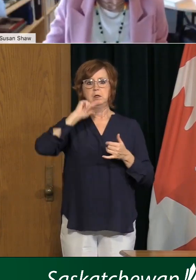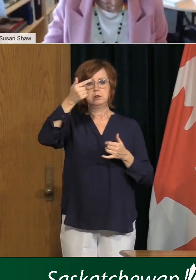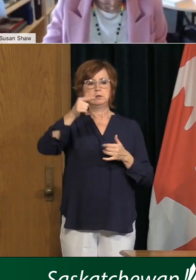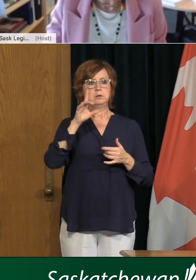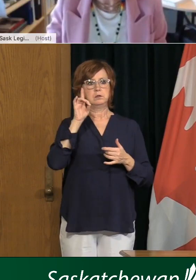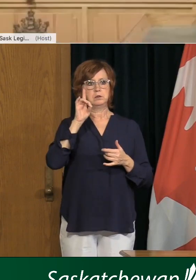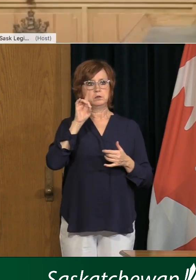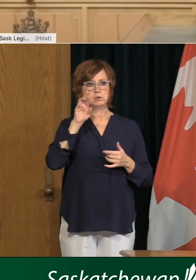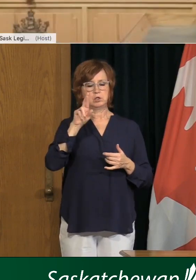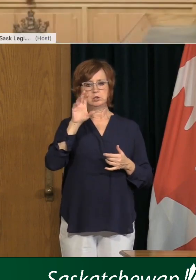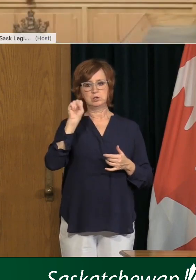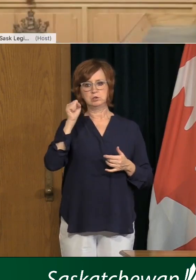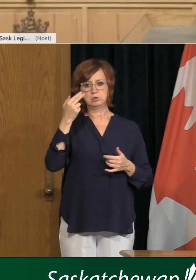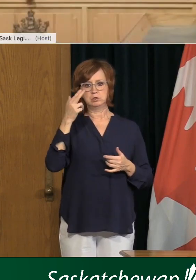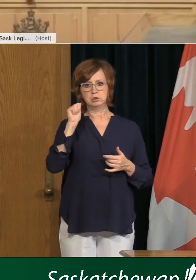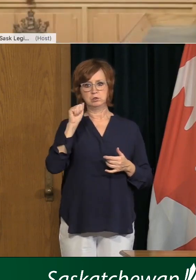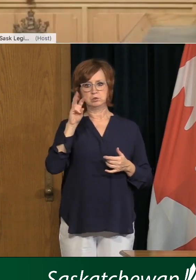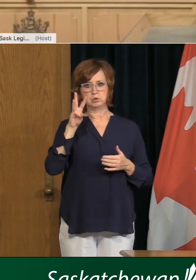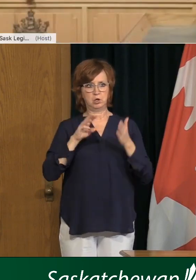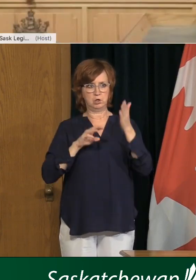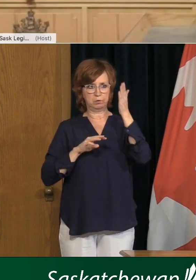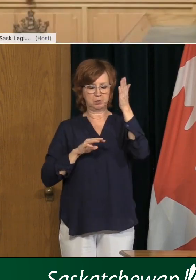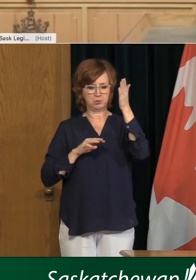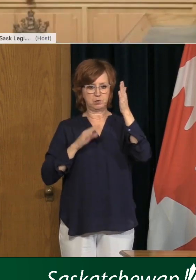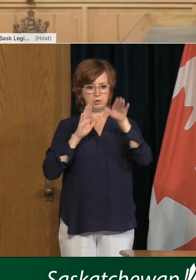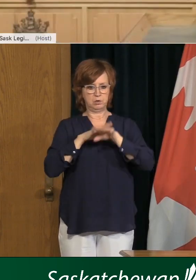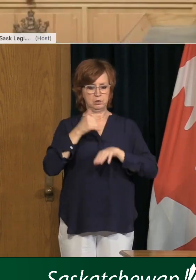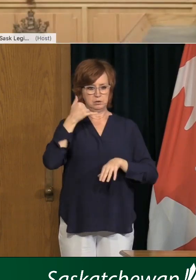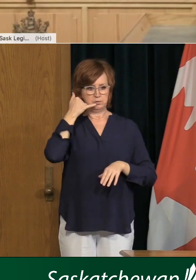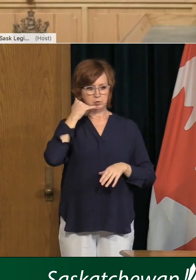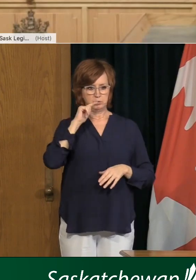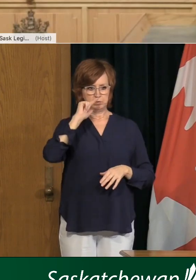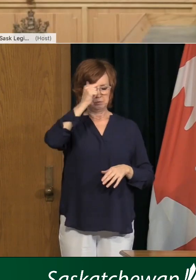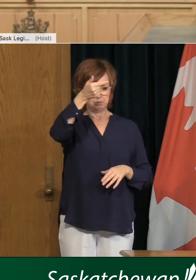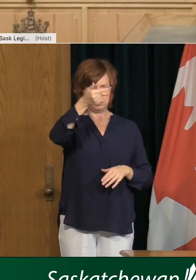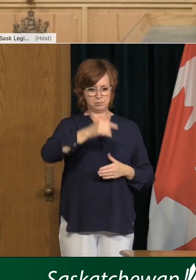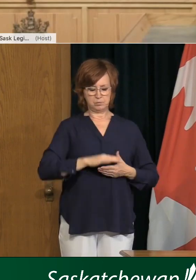Susan Shaw, to speak to us as well, please.